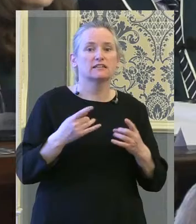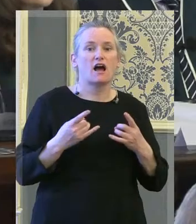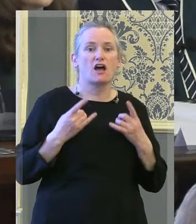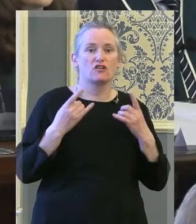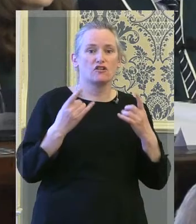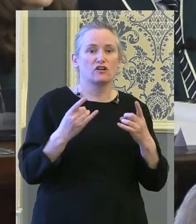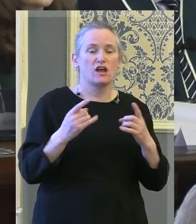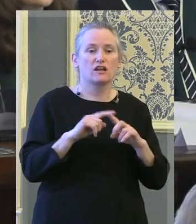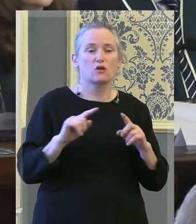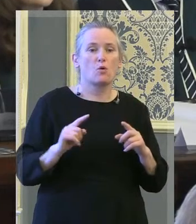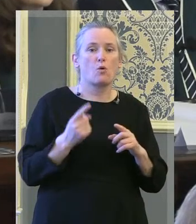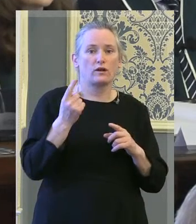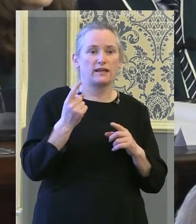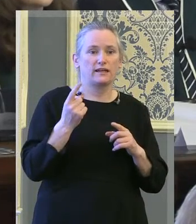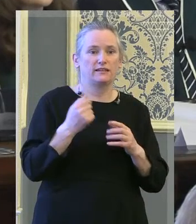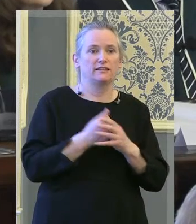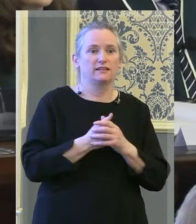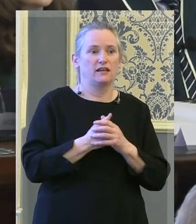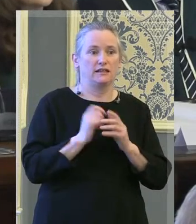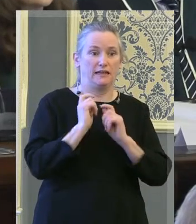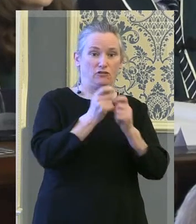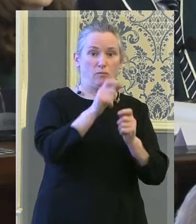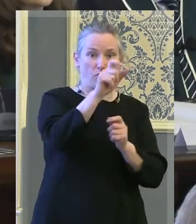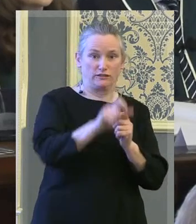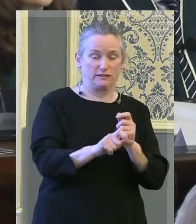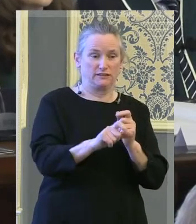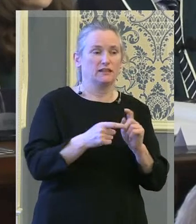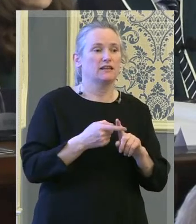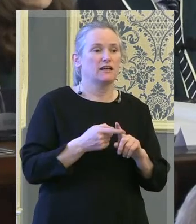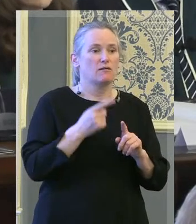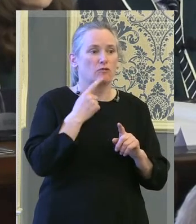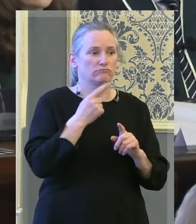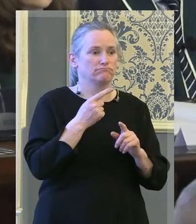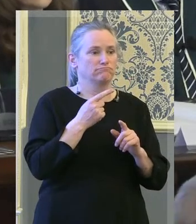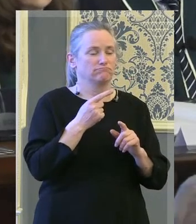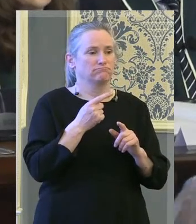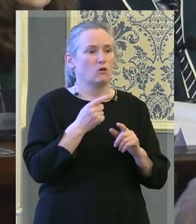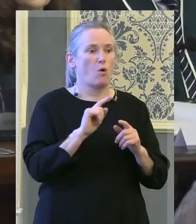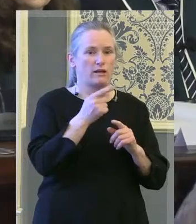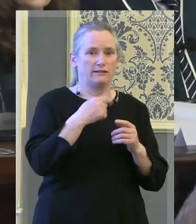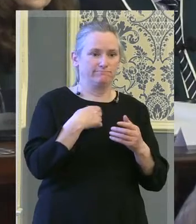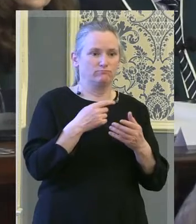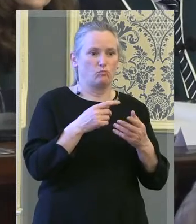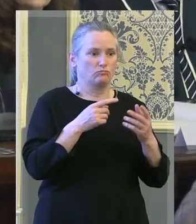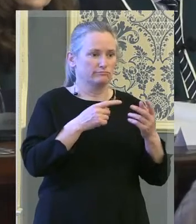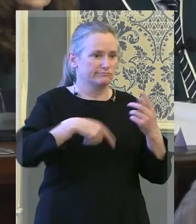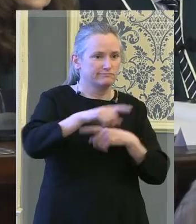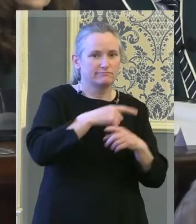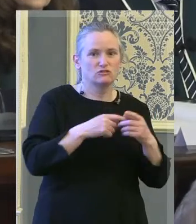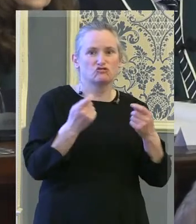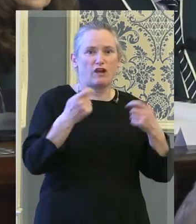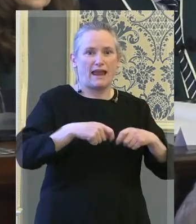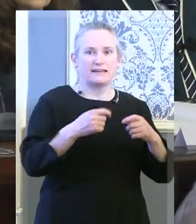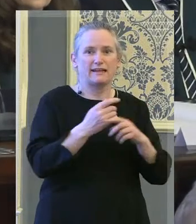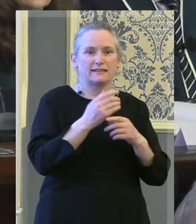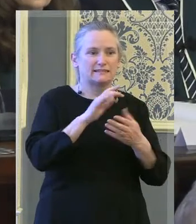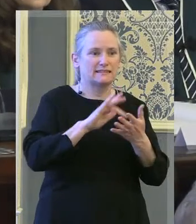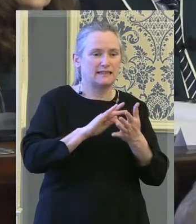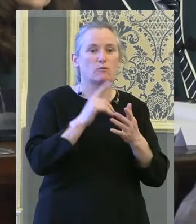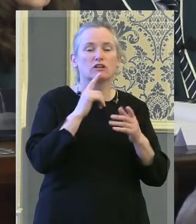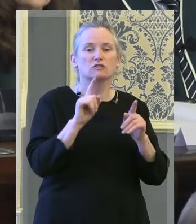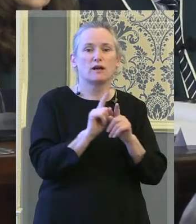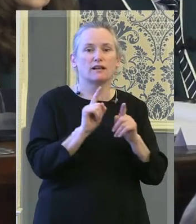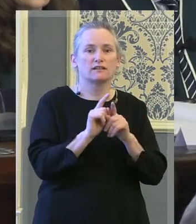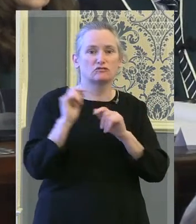is not only permitted the bearer to conduct his trade freely within the city bounds, but it also established